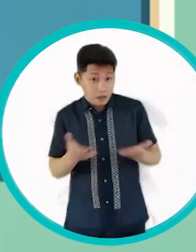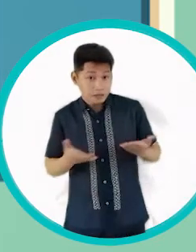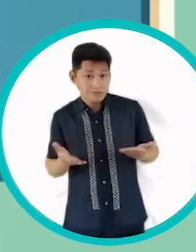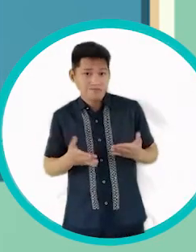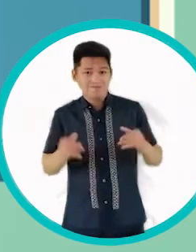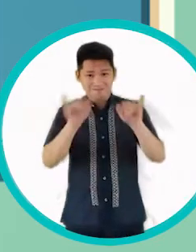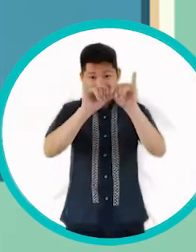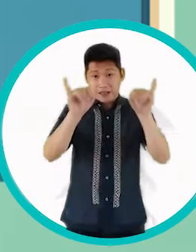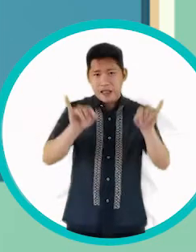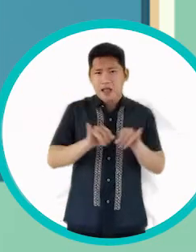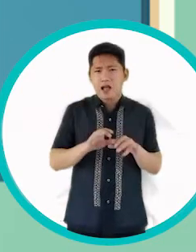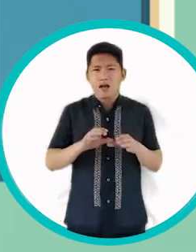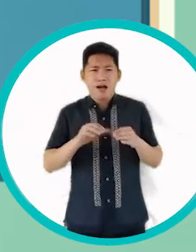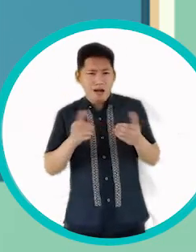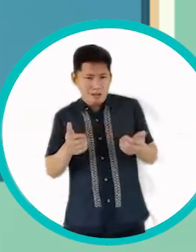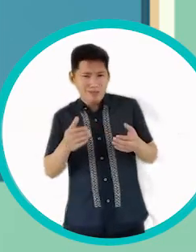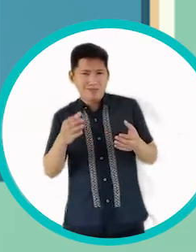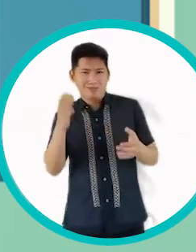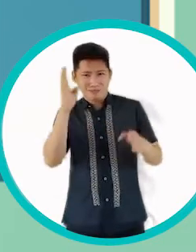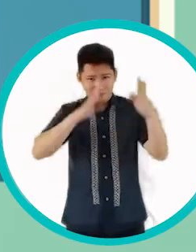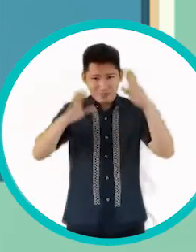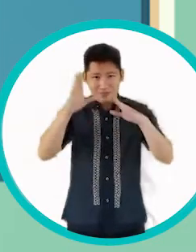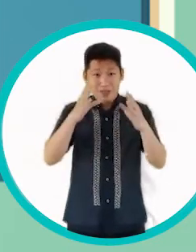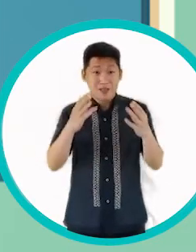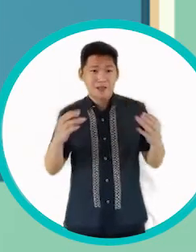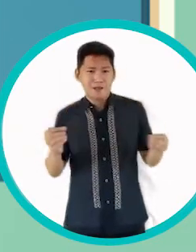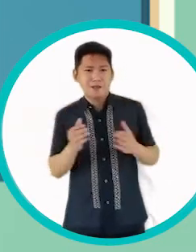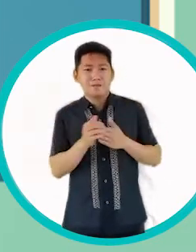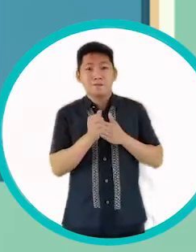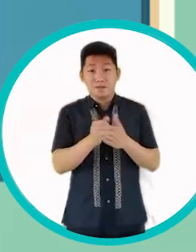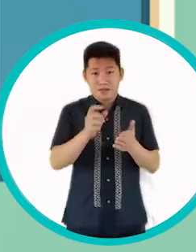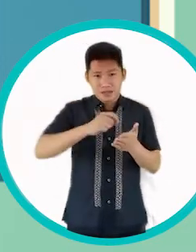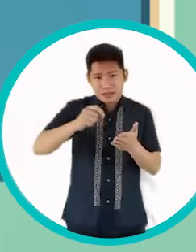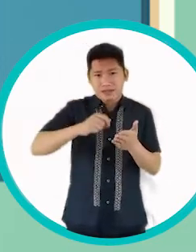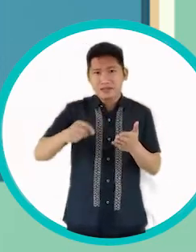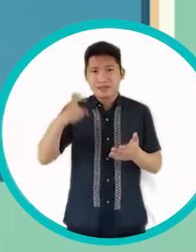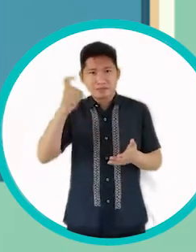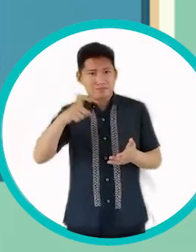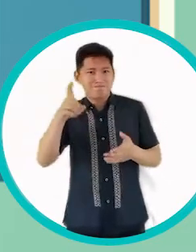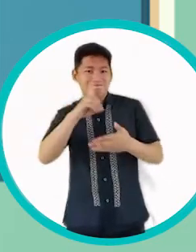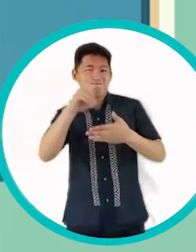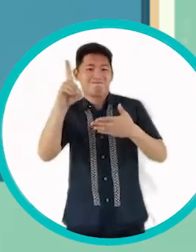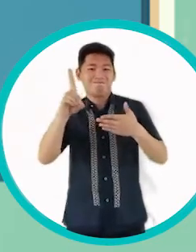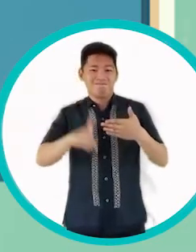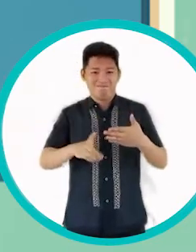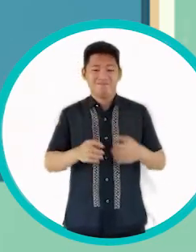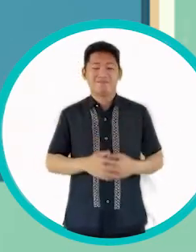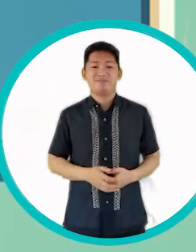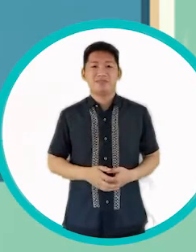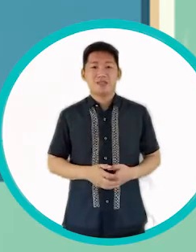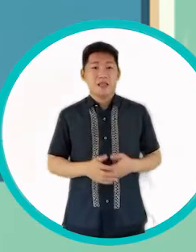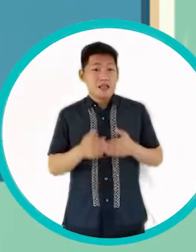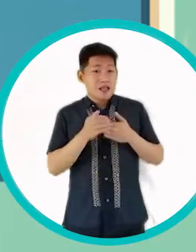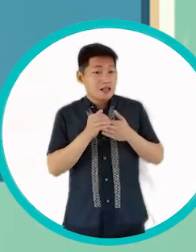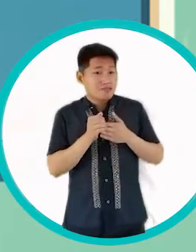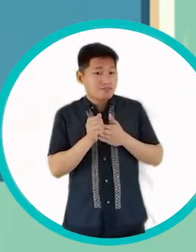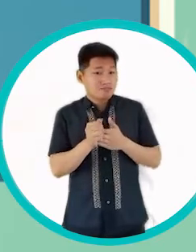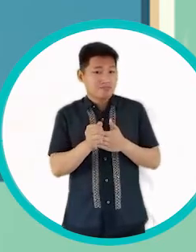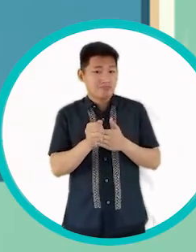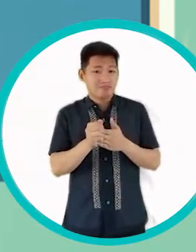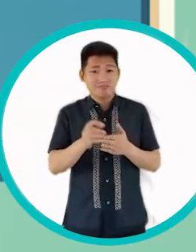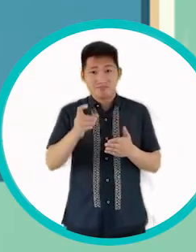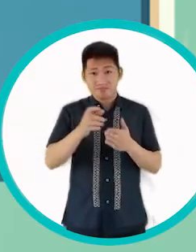an illustration on how the problem-solution pattern of writing should be done. This pattern